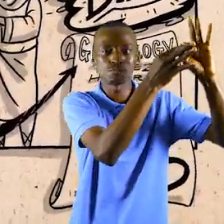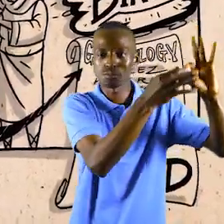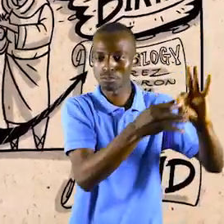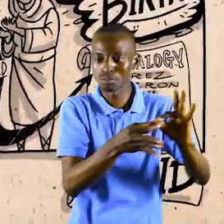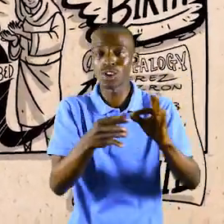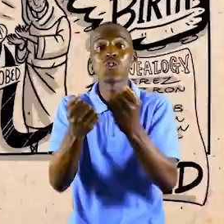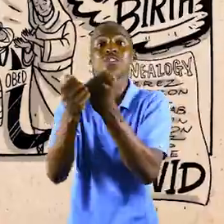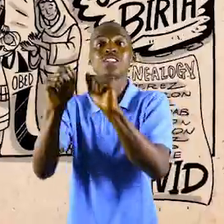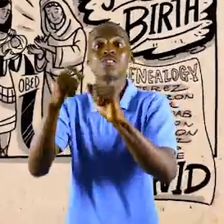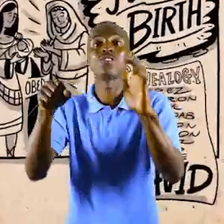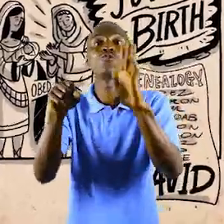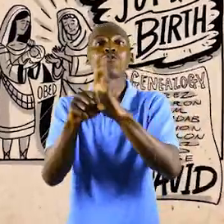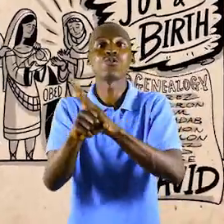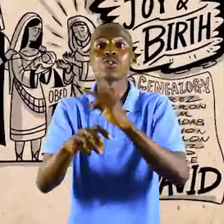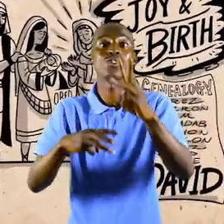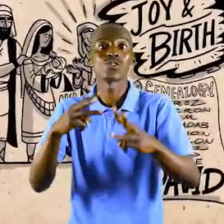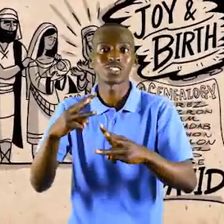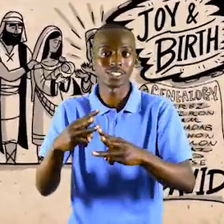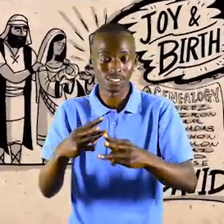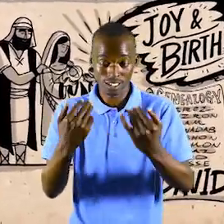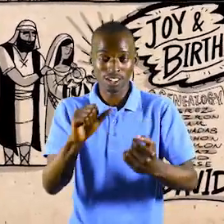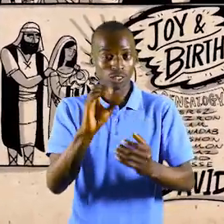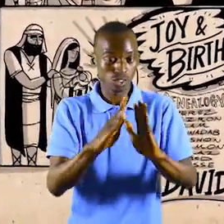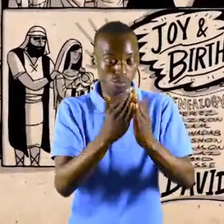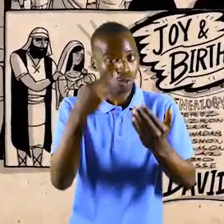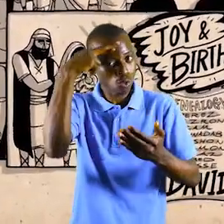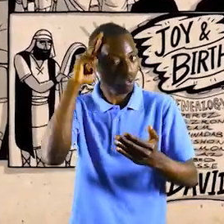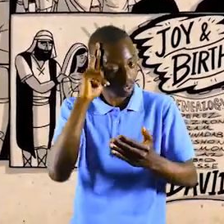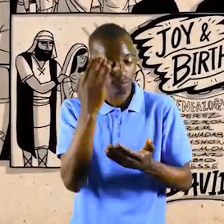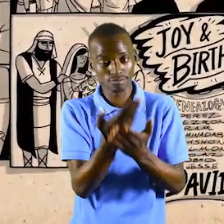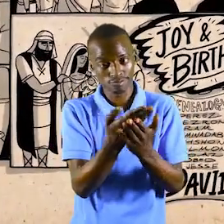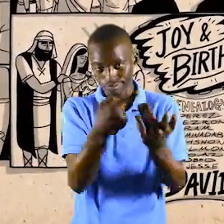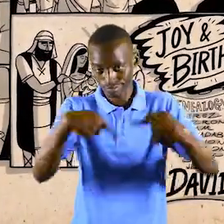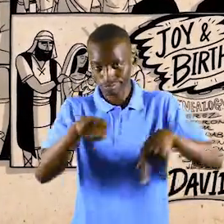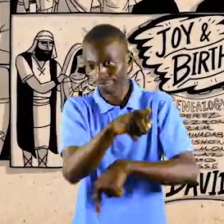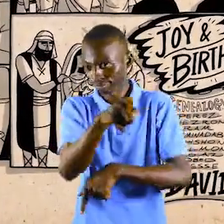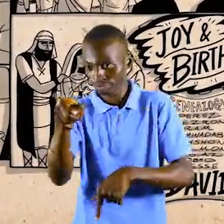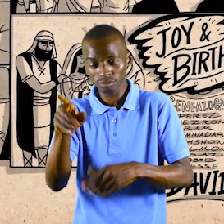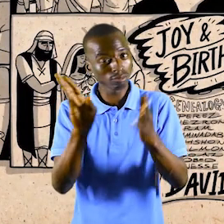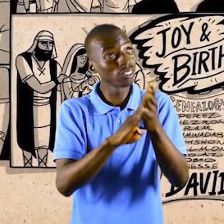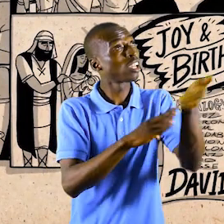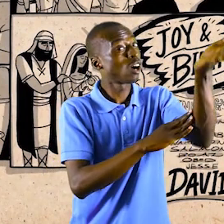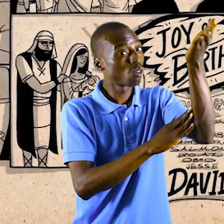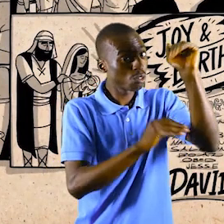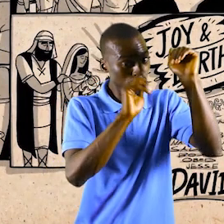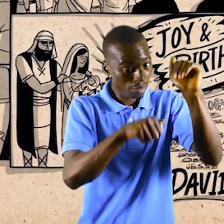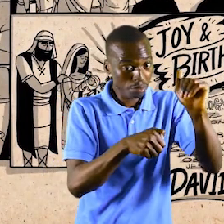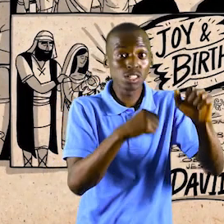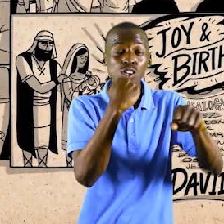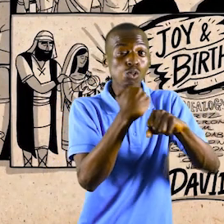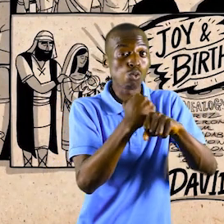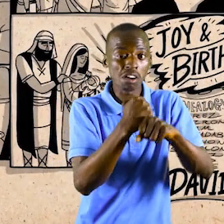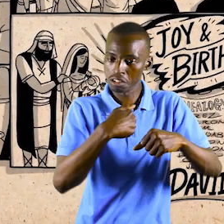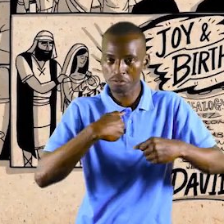of redemption for the whole world. And so the book of Ruth invites us to consider how God might be at work